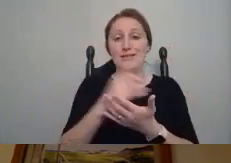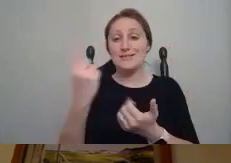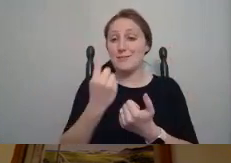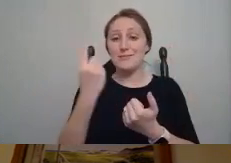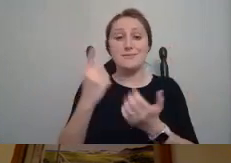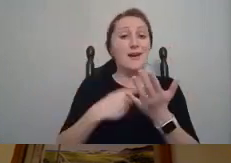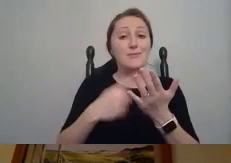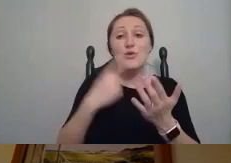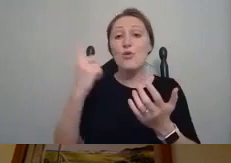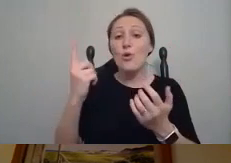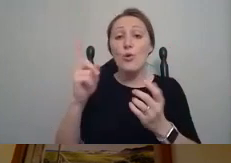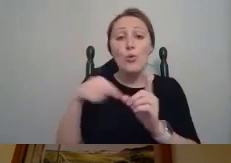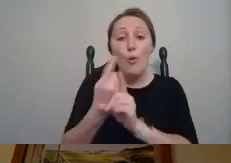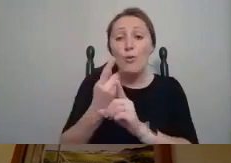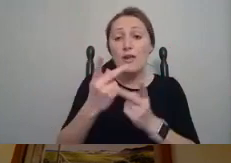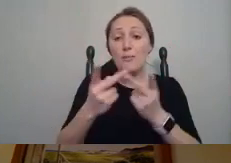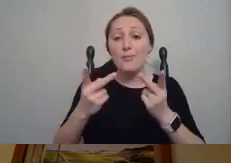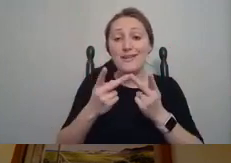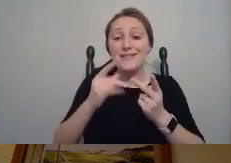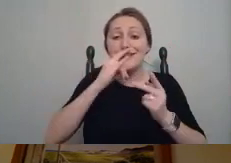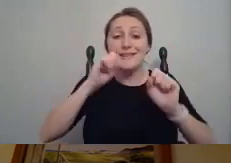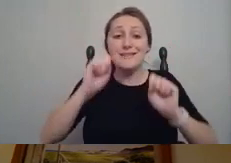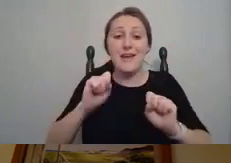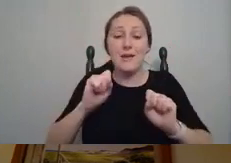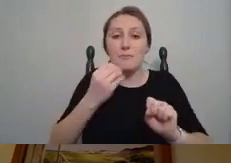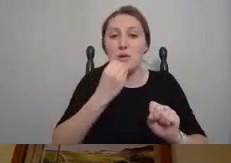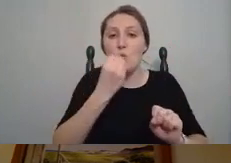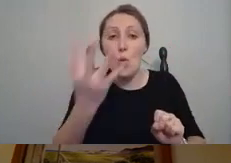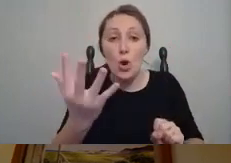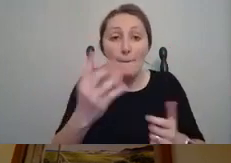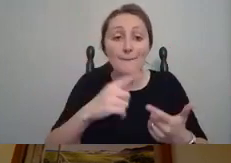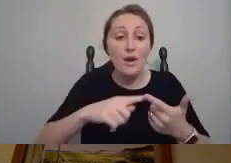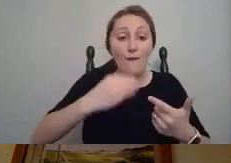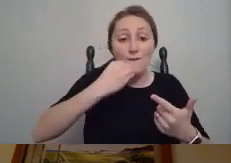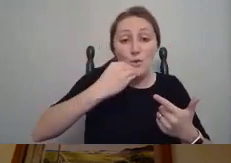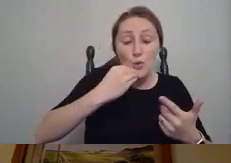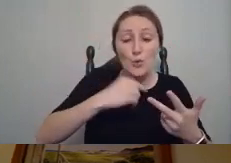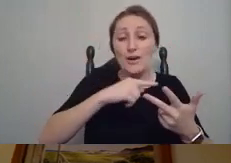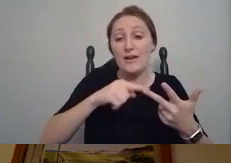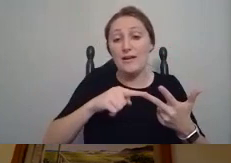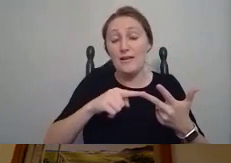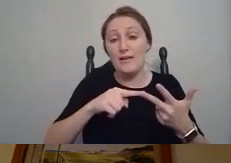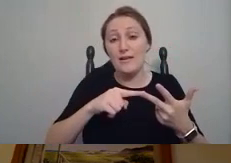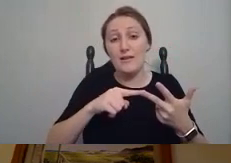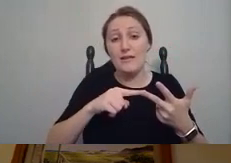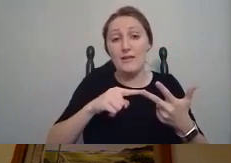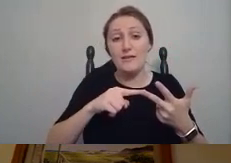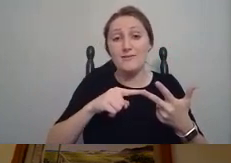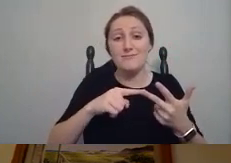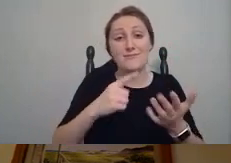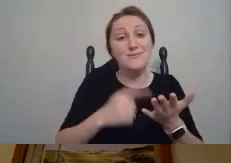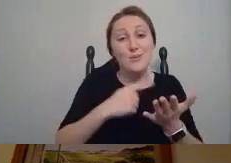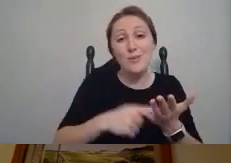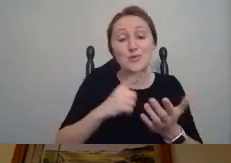warmth for kids, sometimes the only place for food, sometimes sadly the only place